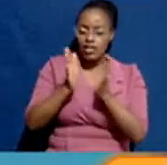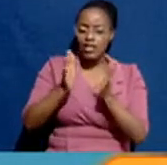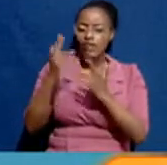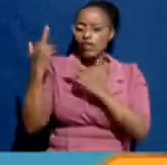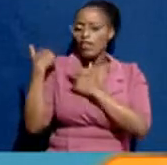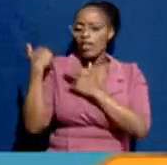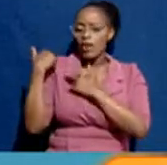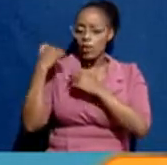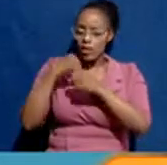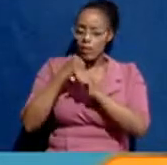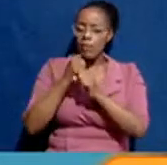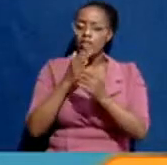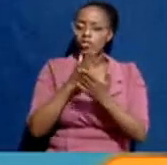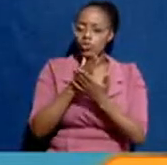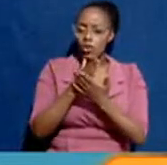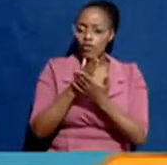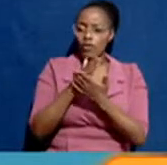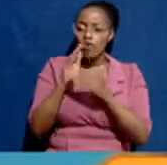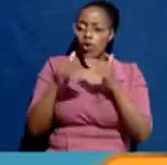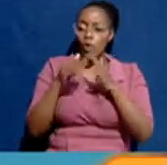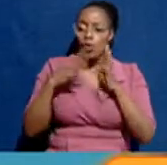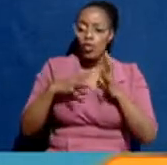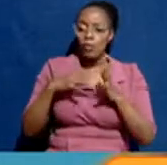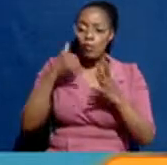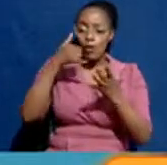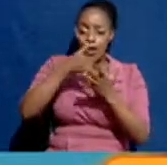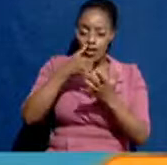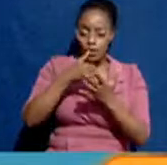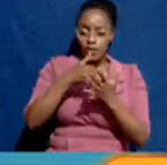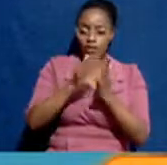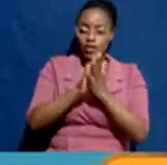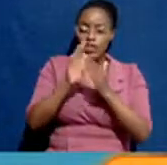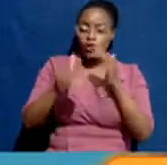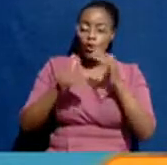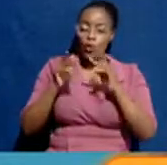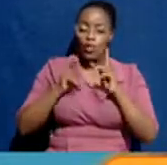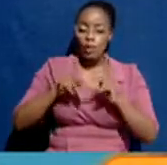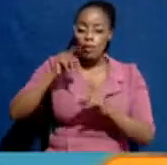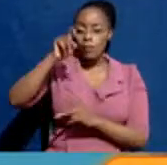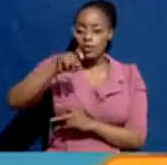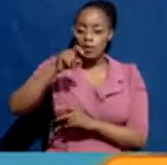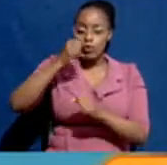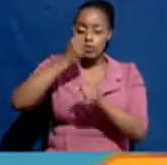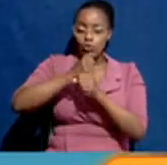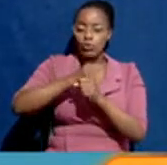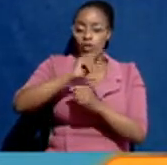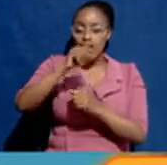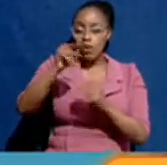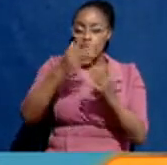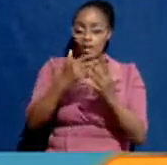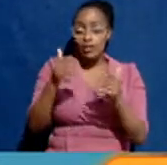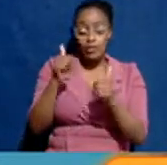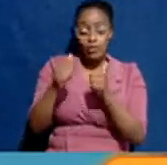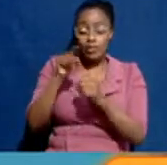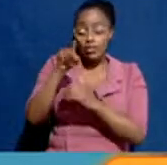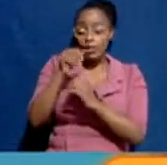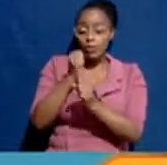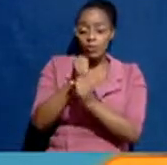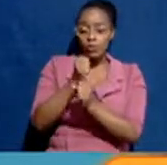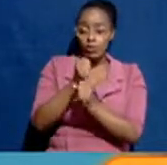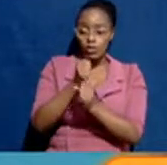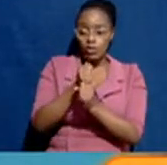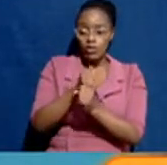role in ensuring that no one is left behind and everyone is supposed to be doing whatever they're supposed to be doing?